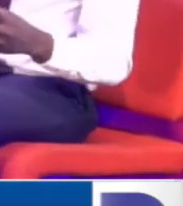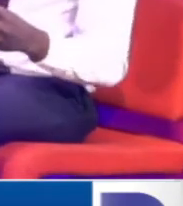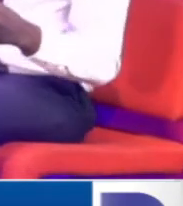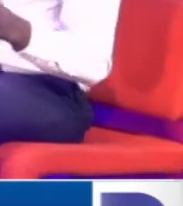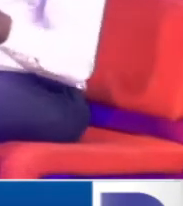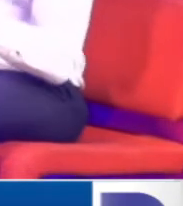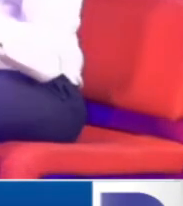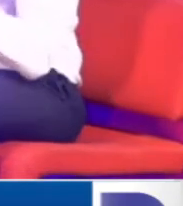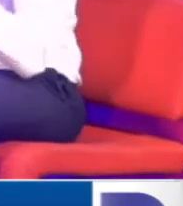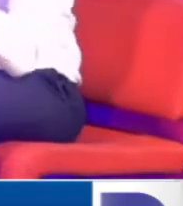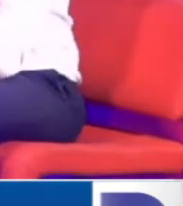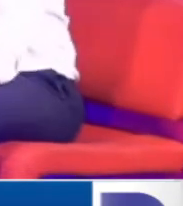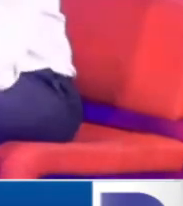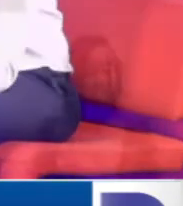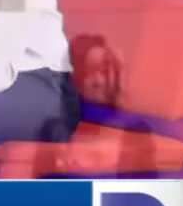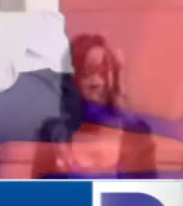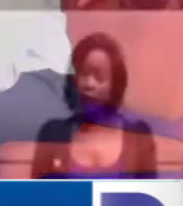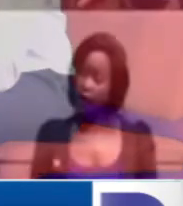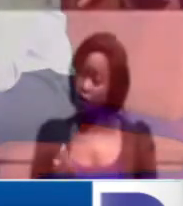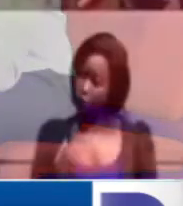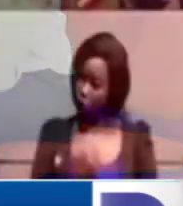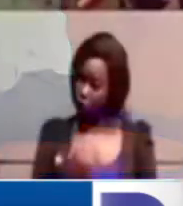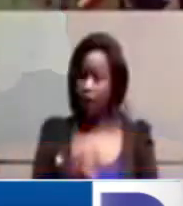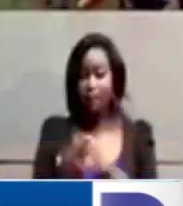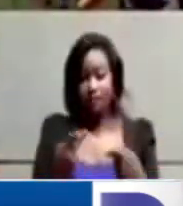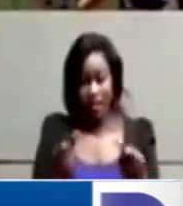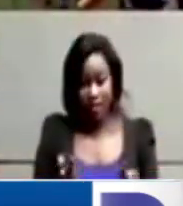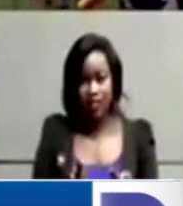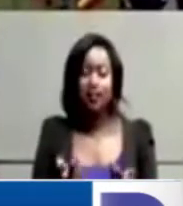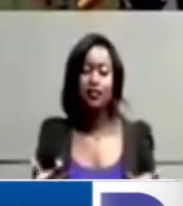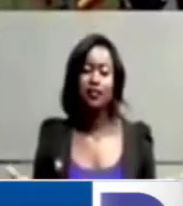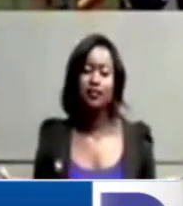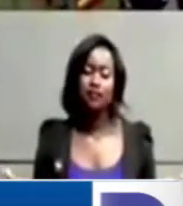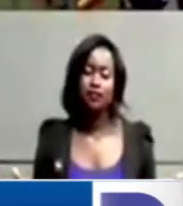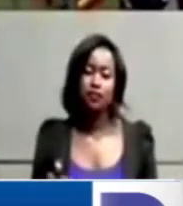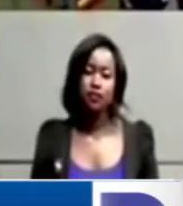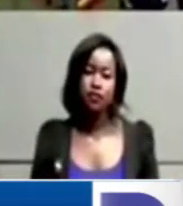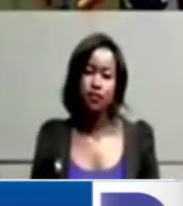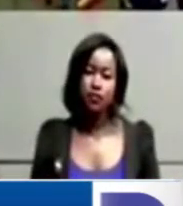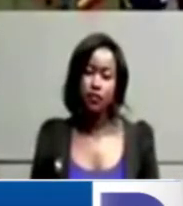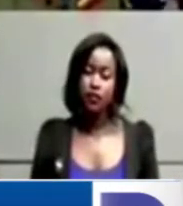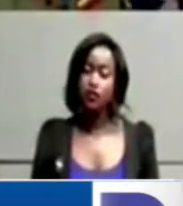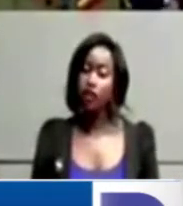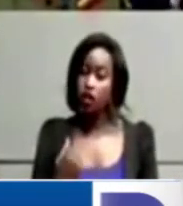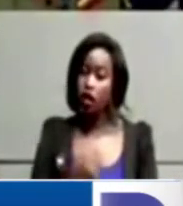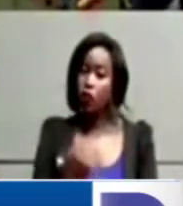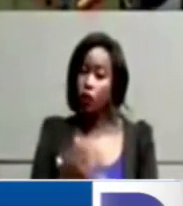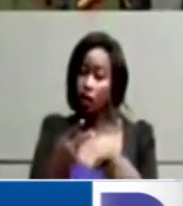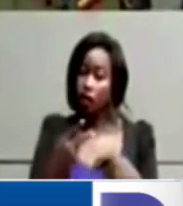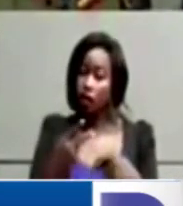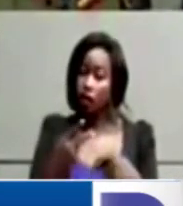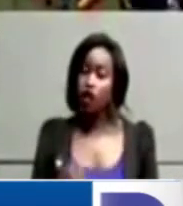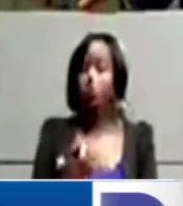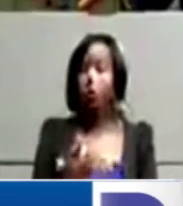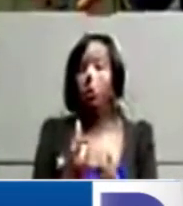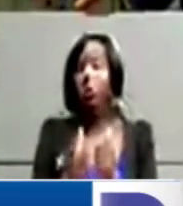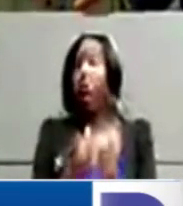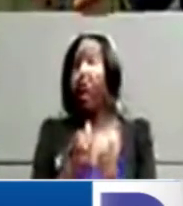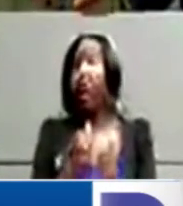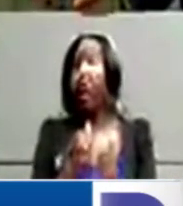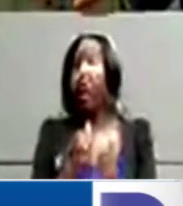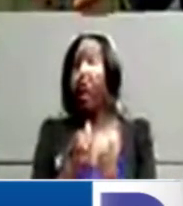minding. Because I saw one on Kampala Road carrying a Chinese or whatever, and the fact is on ground, I